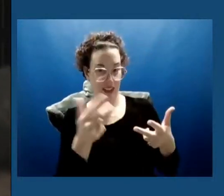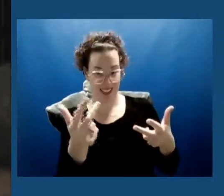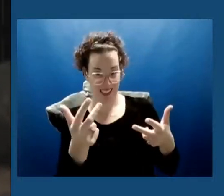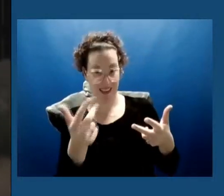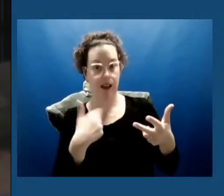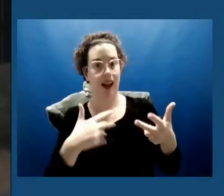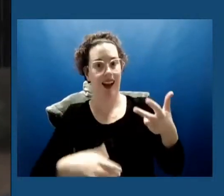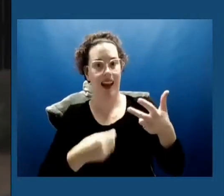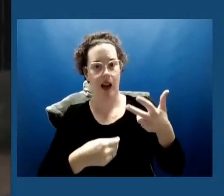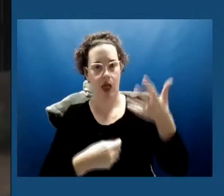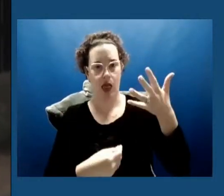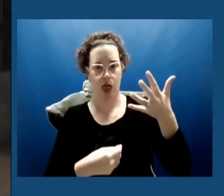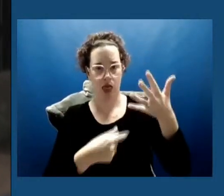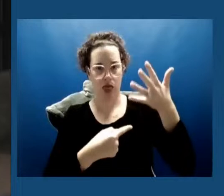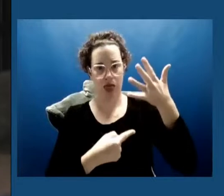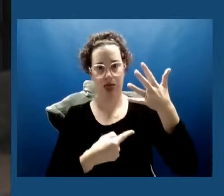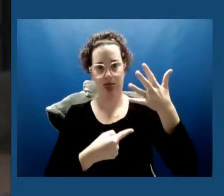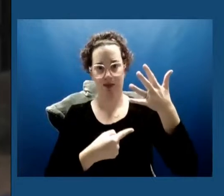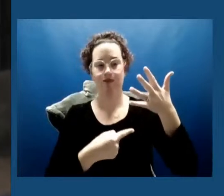C's, which is